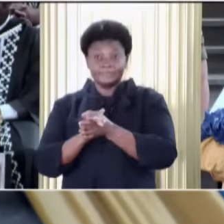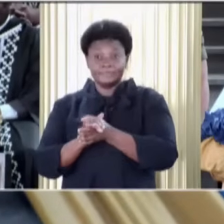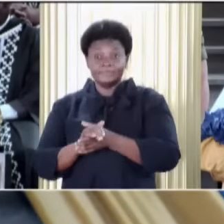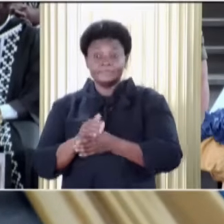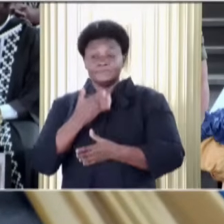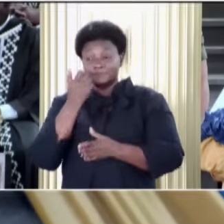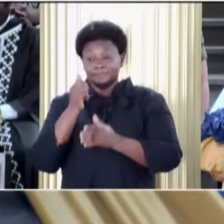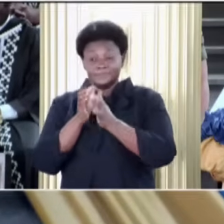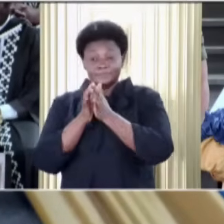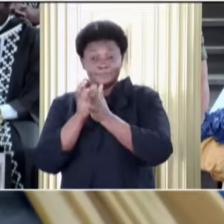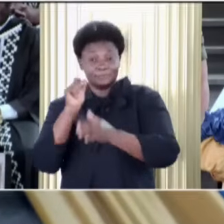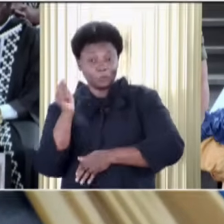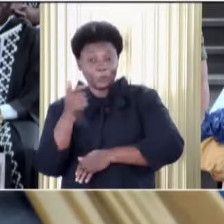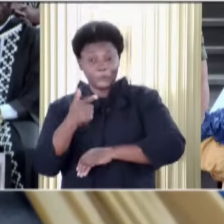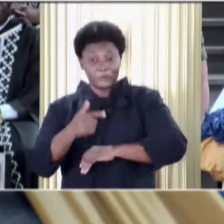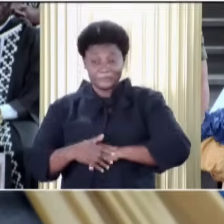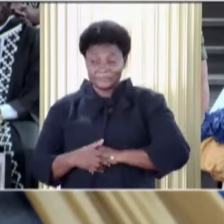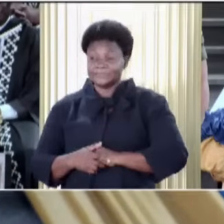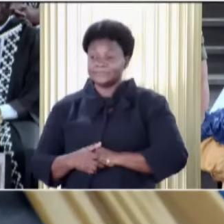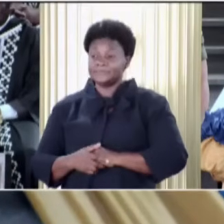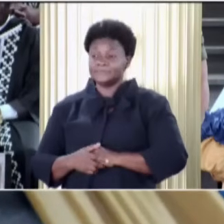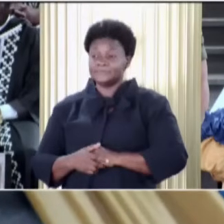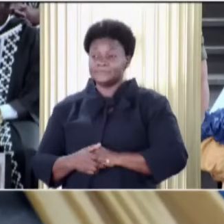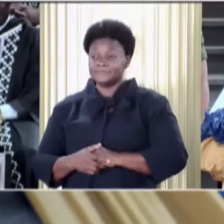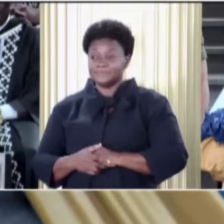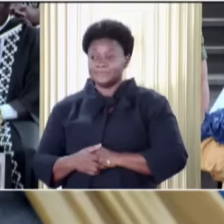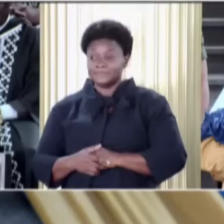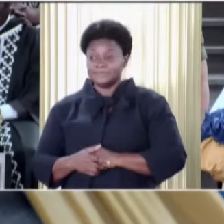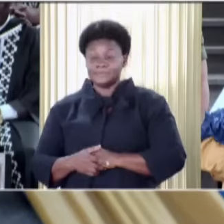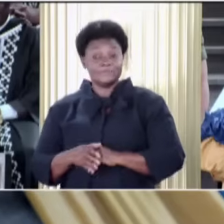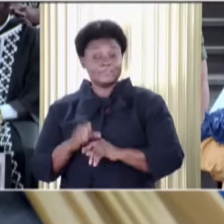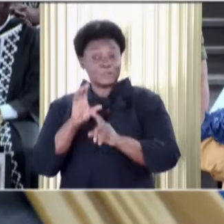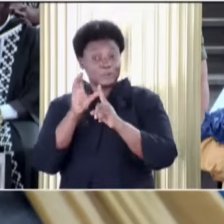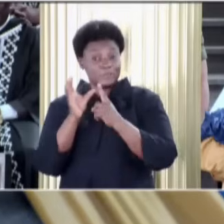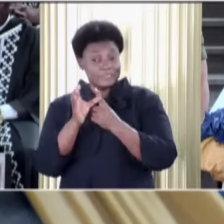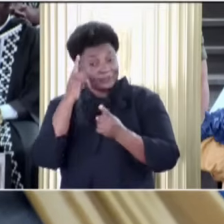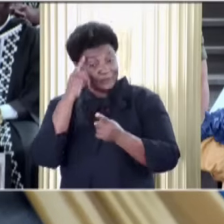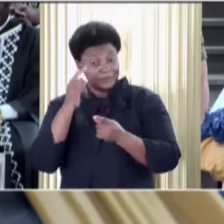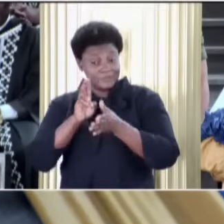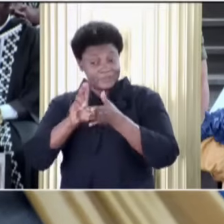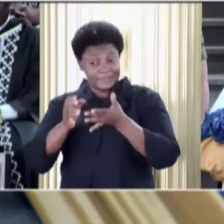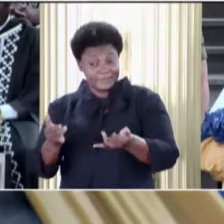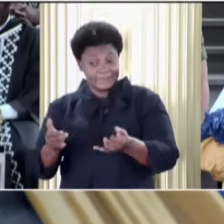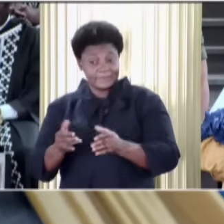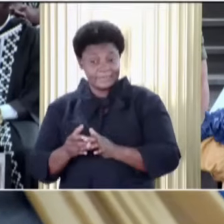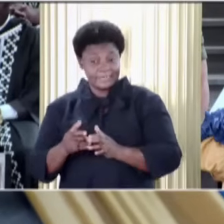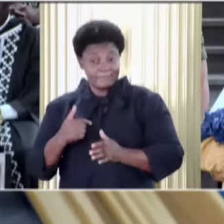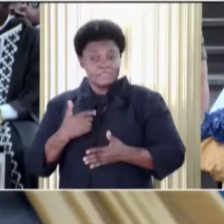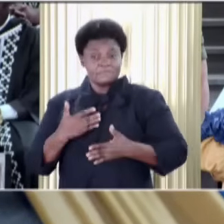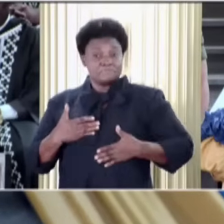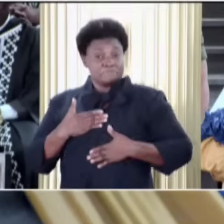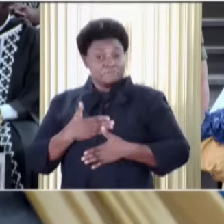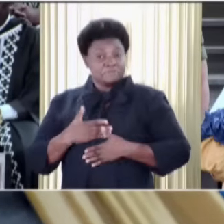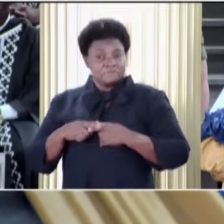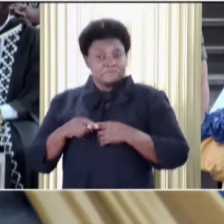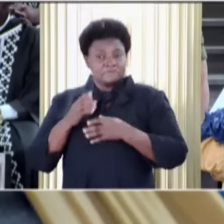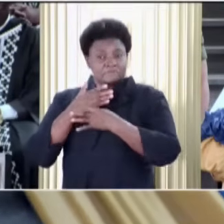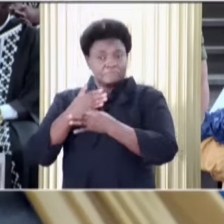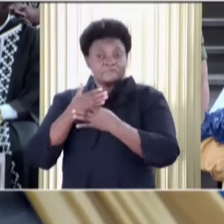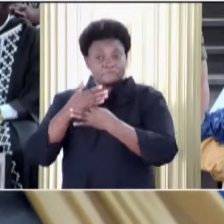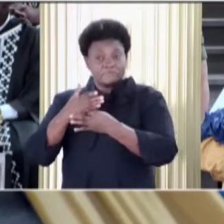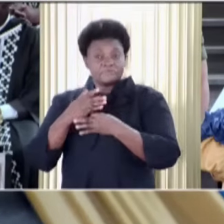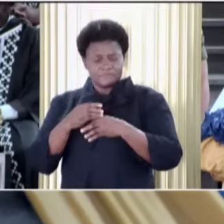wishes to you all. State of the University. I am pleased to share highlights of